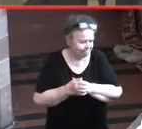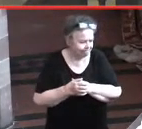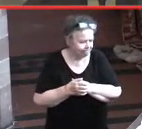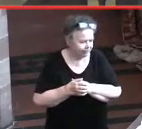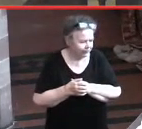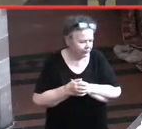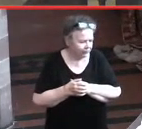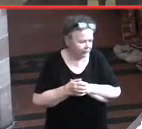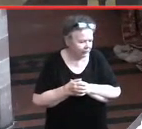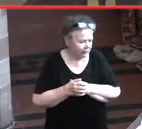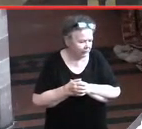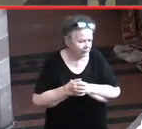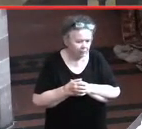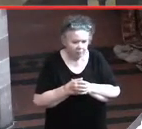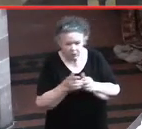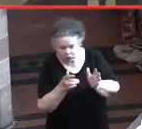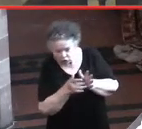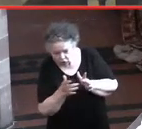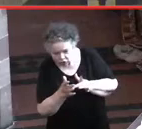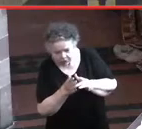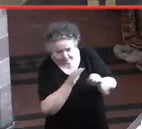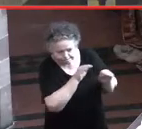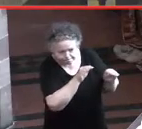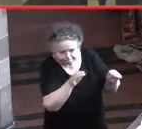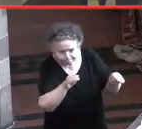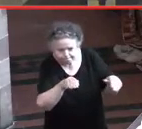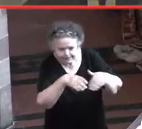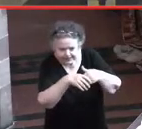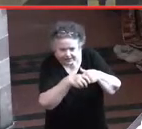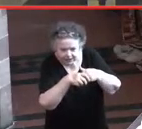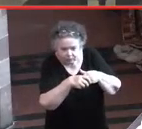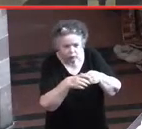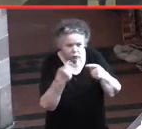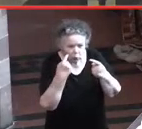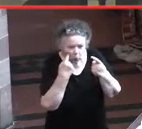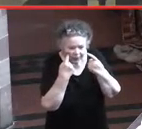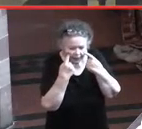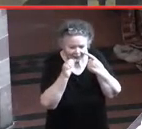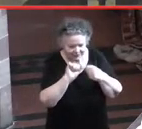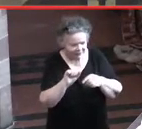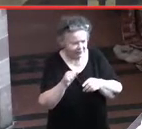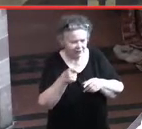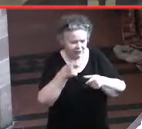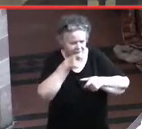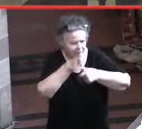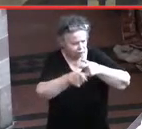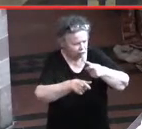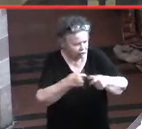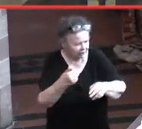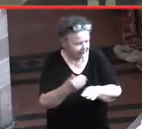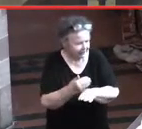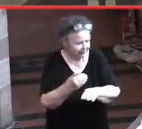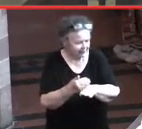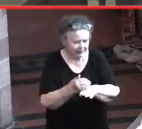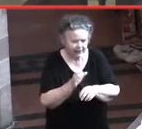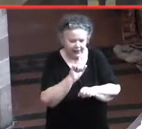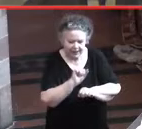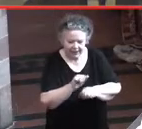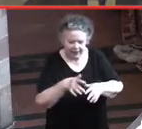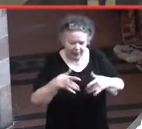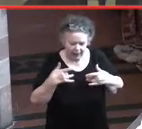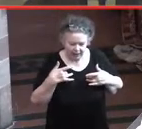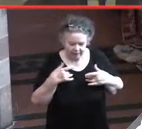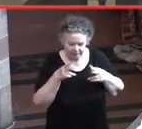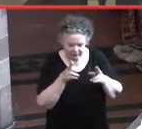He called the apostles to witness to his words and deeds, his life, death, and